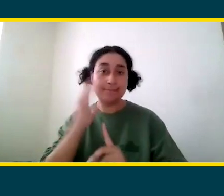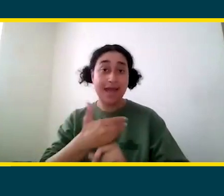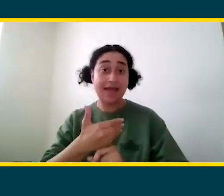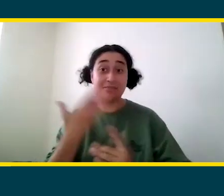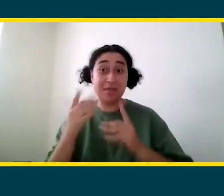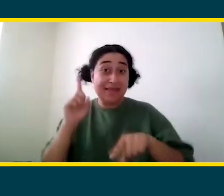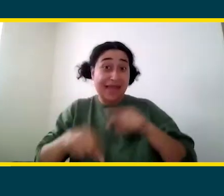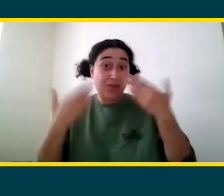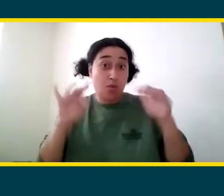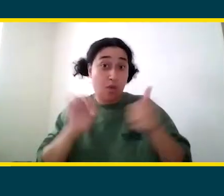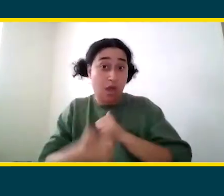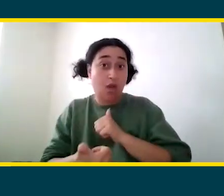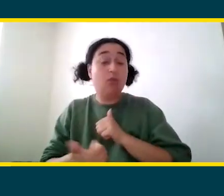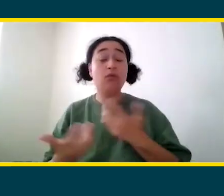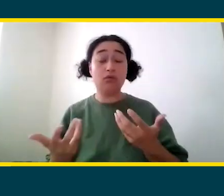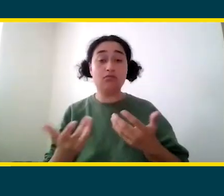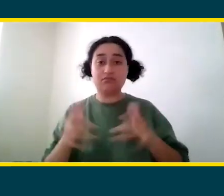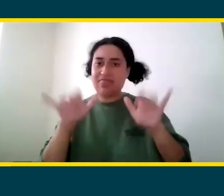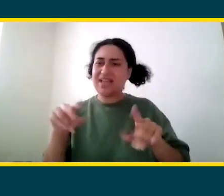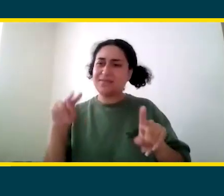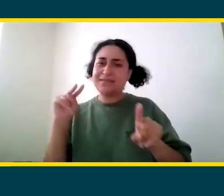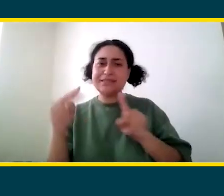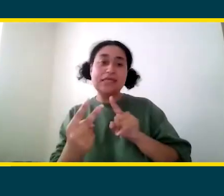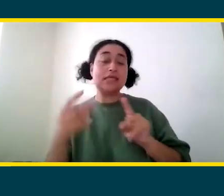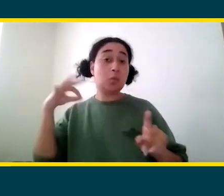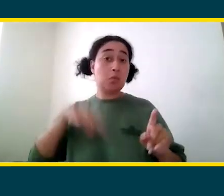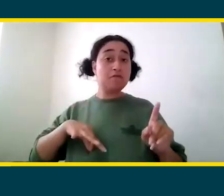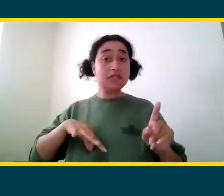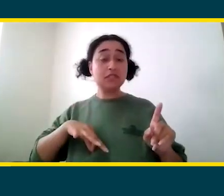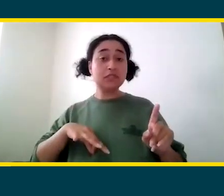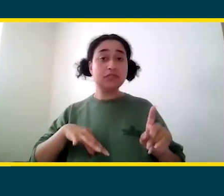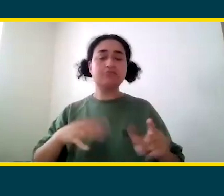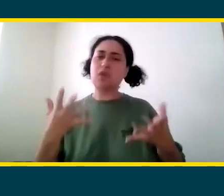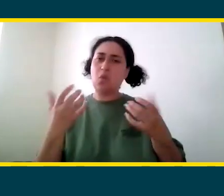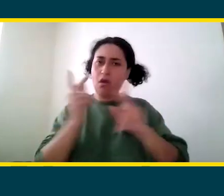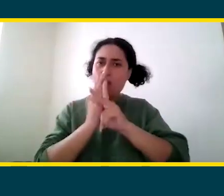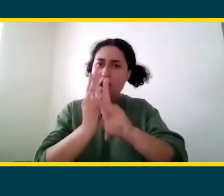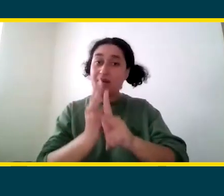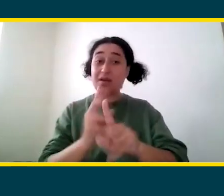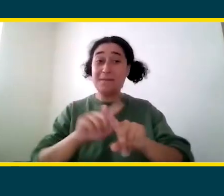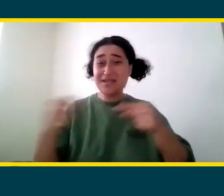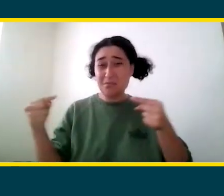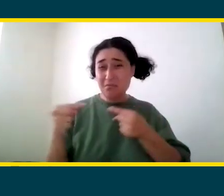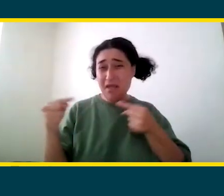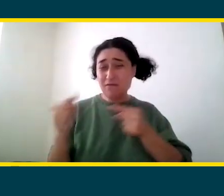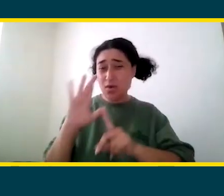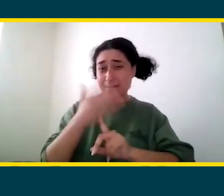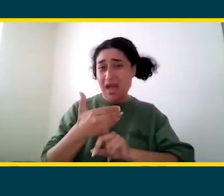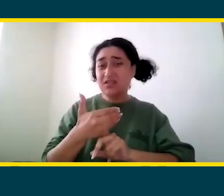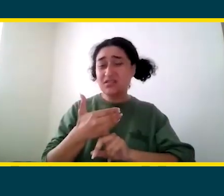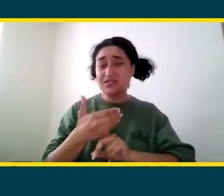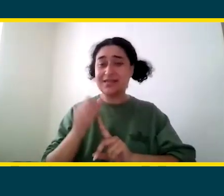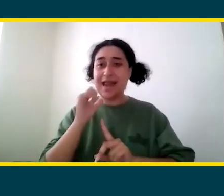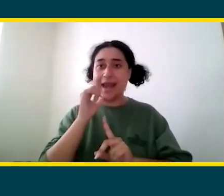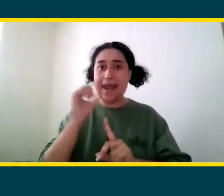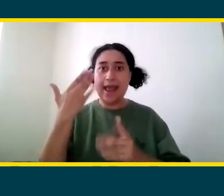that can be seen as a privilege to be able to mask. And I want to honor that. And it's also really painful to mask and not